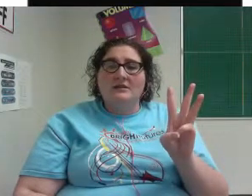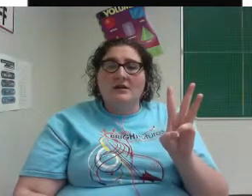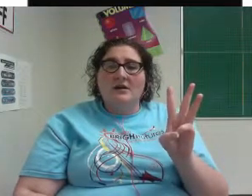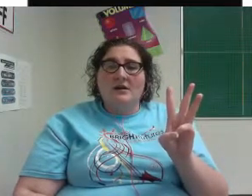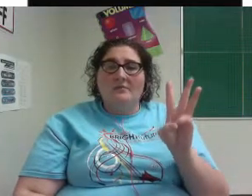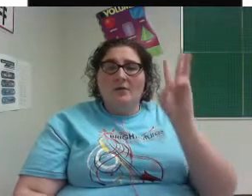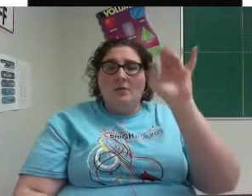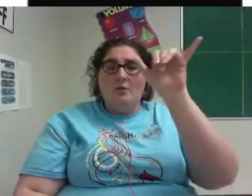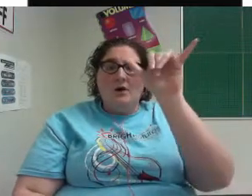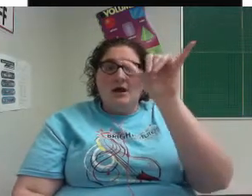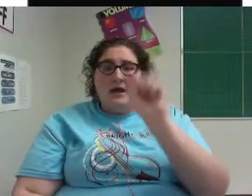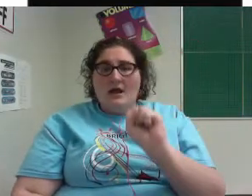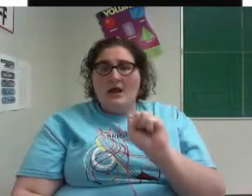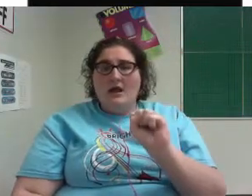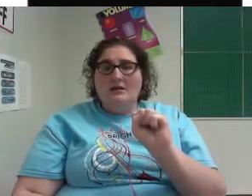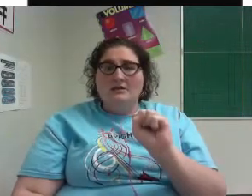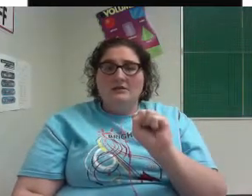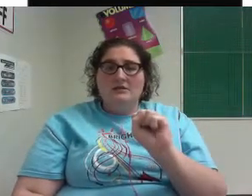WYS